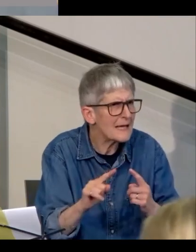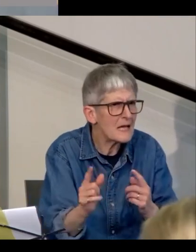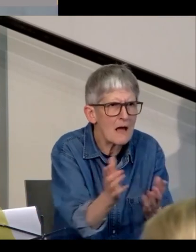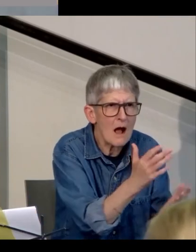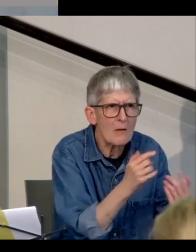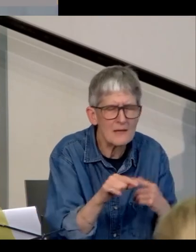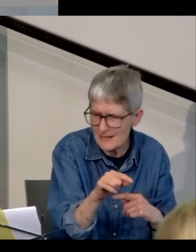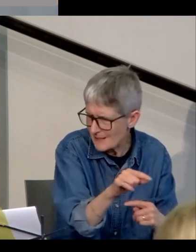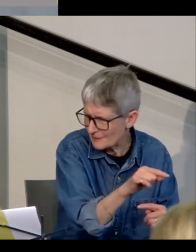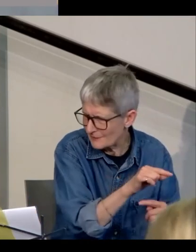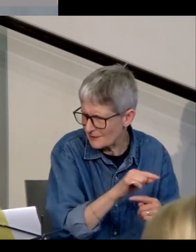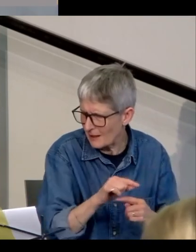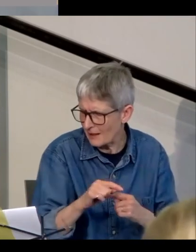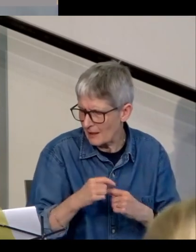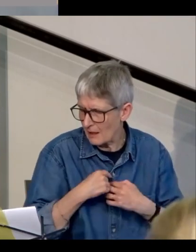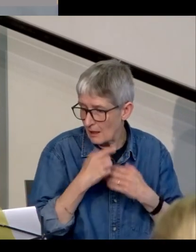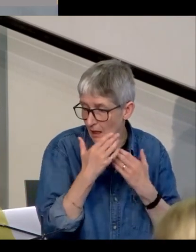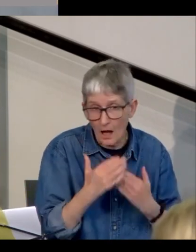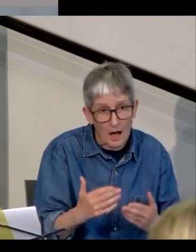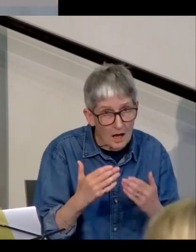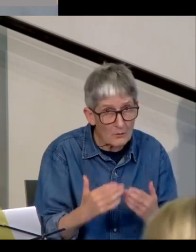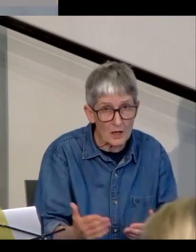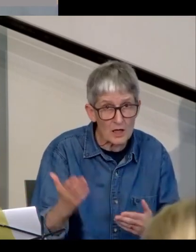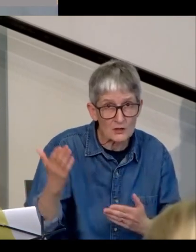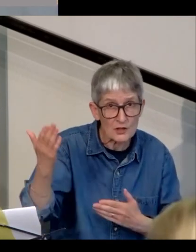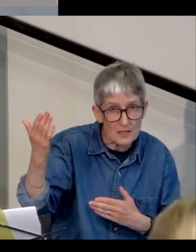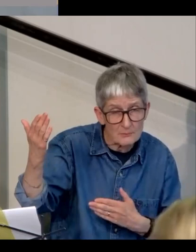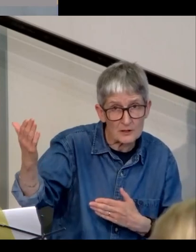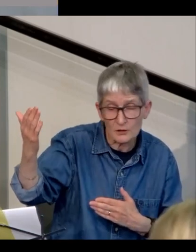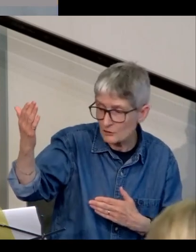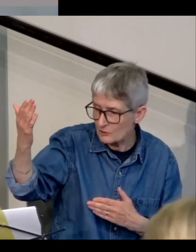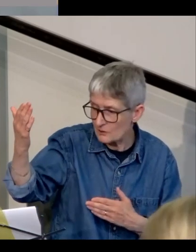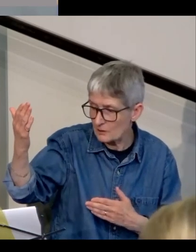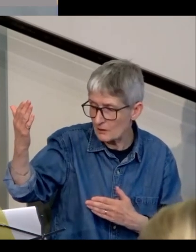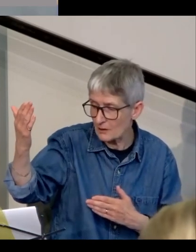moving in our midst. I worship